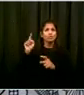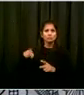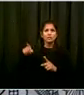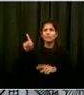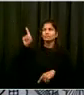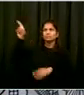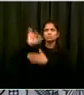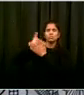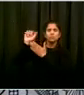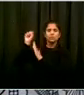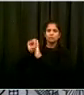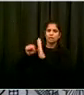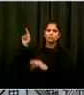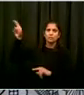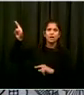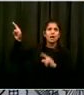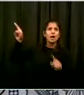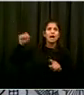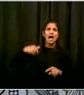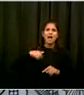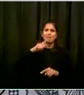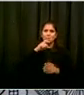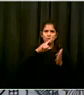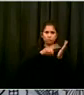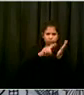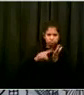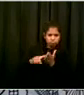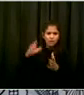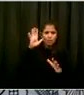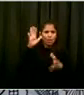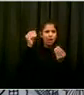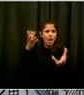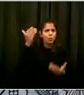The next is Rich Lamb from WCBS